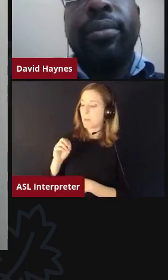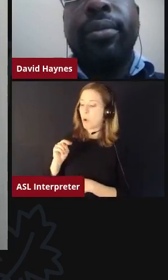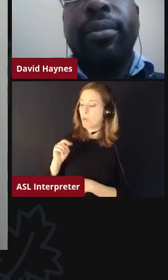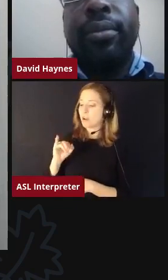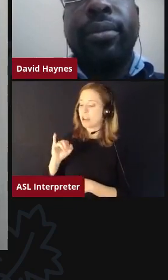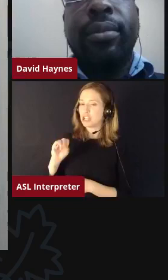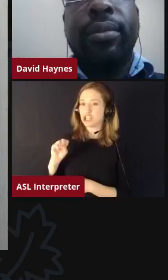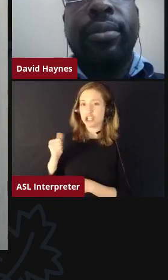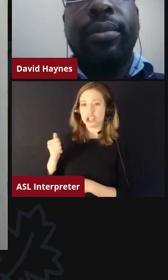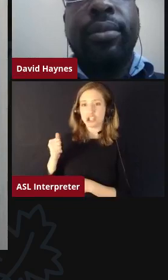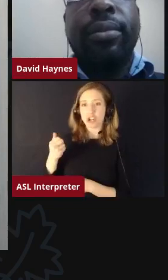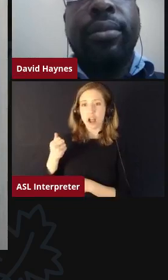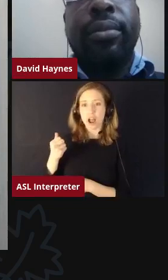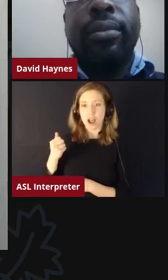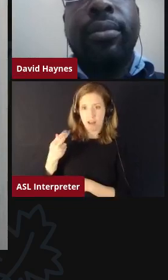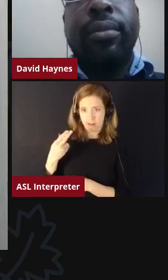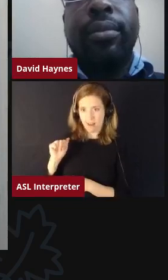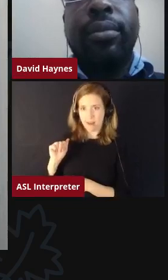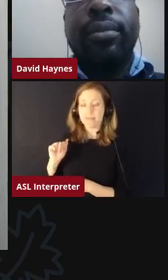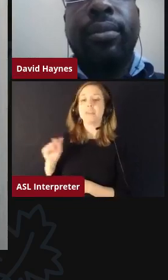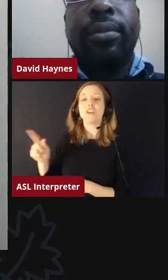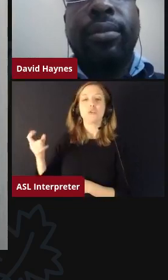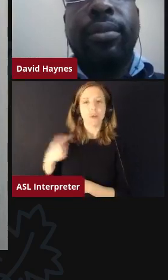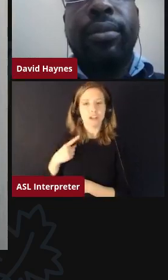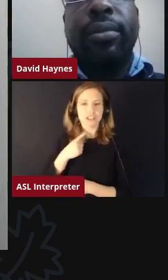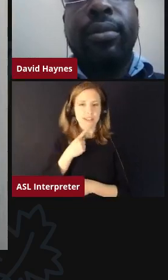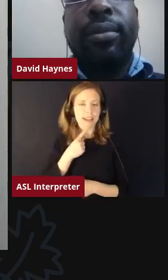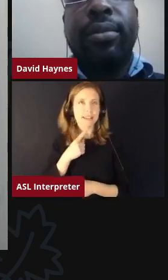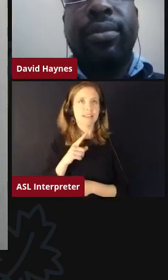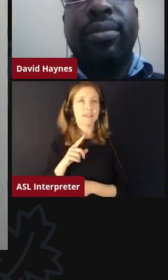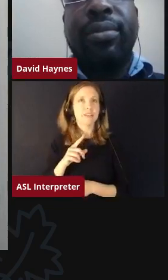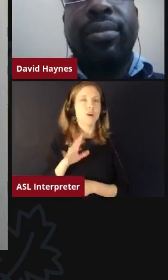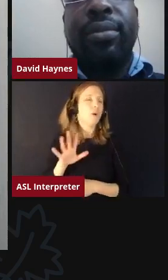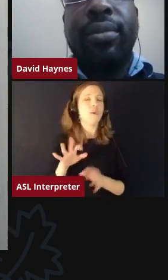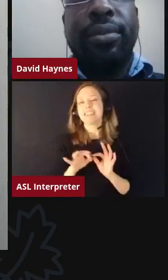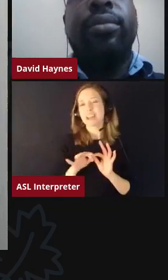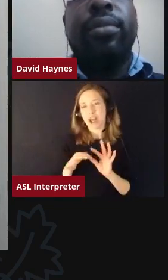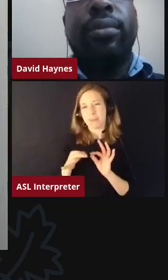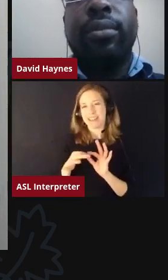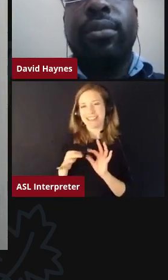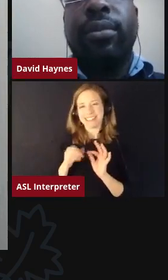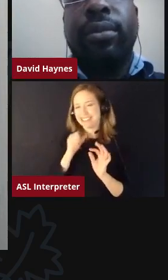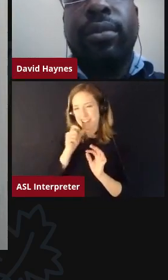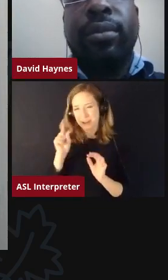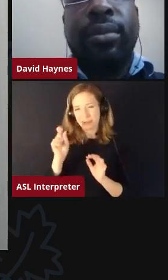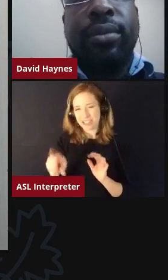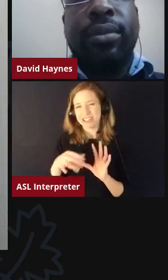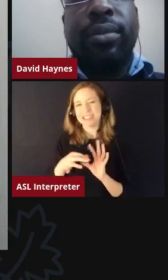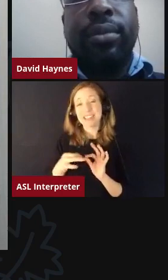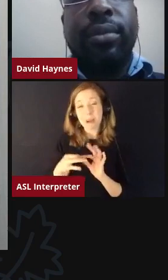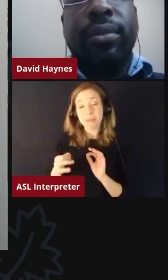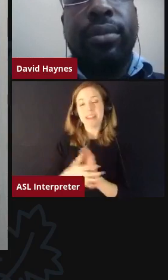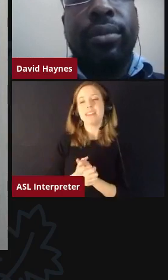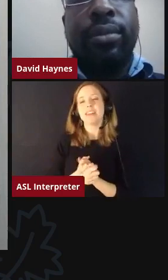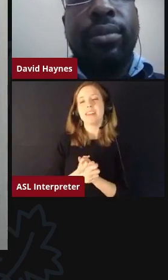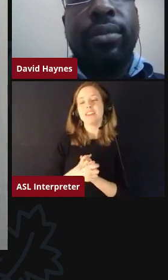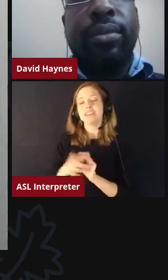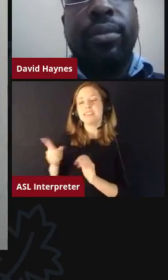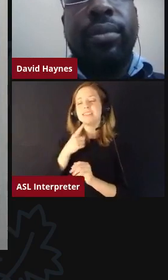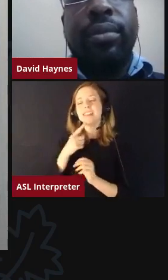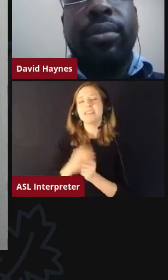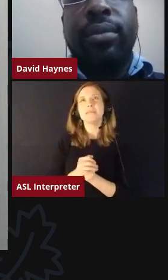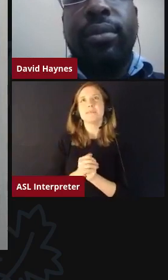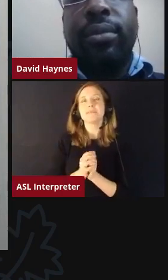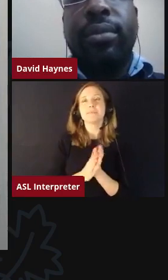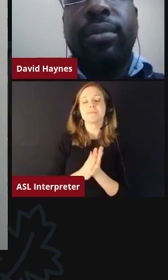so important. Actually, it's not a question, it's a comment. I take that back. It's so important